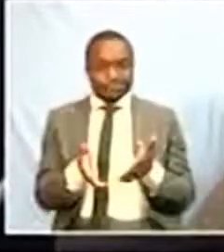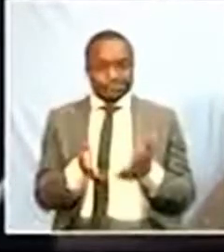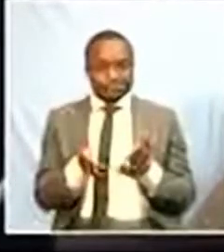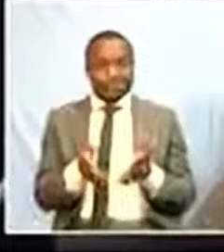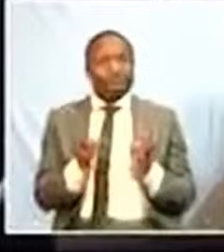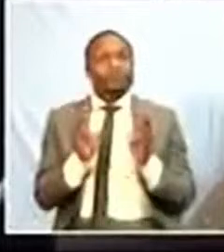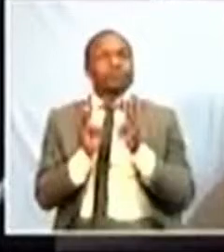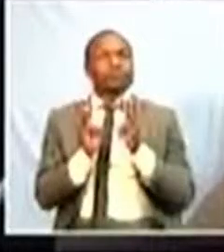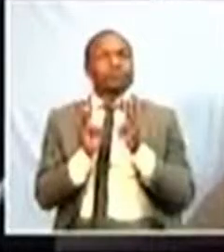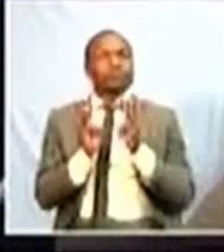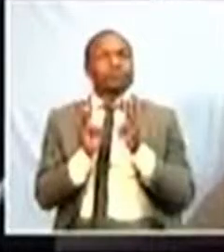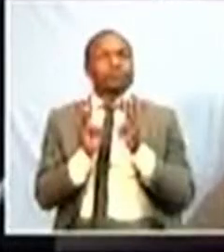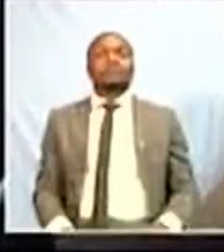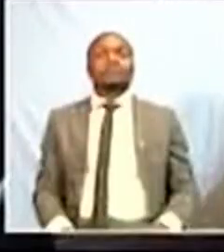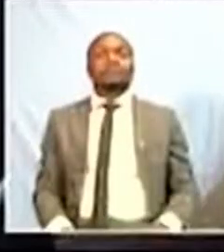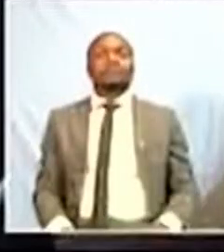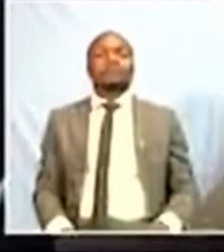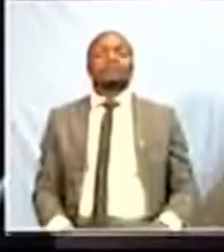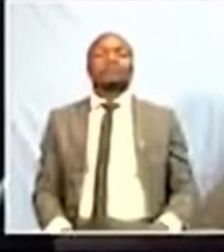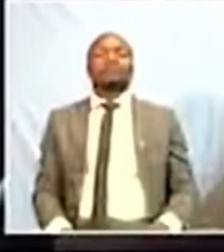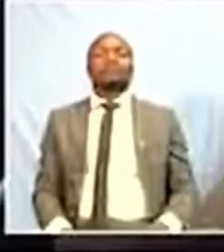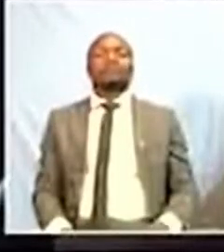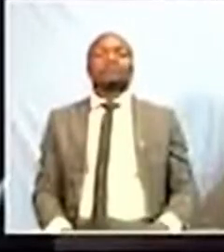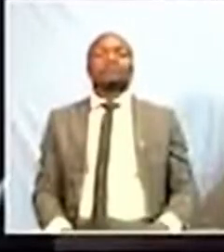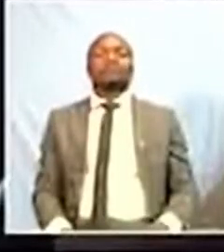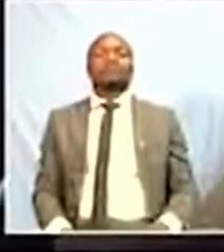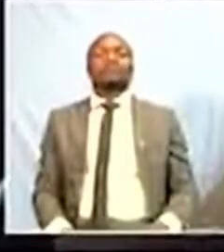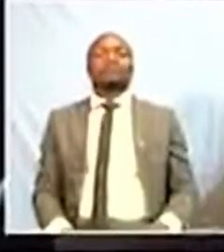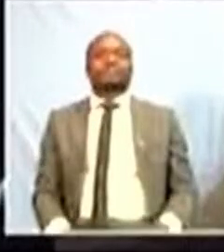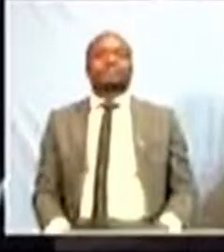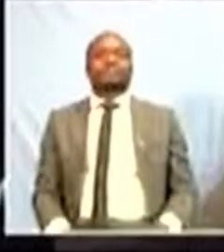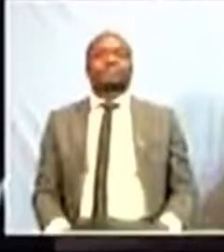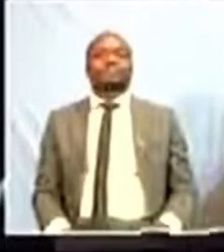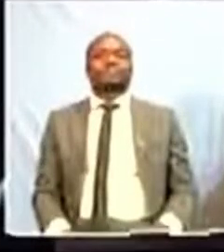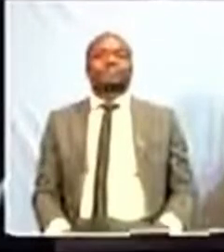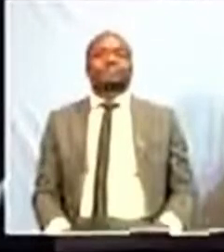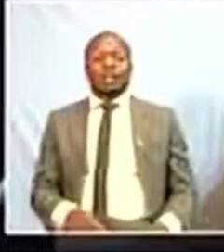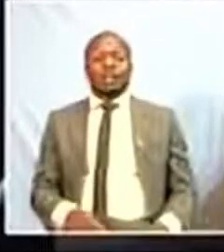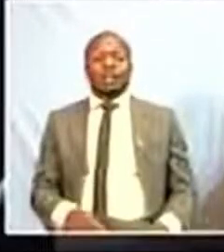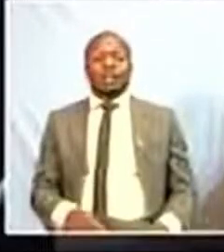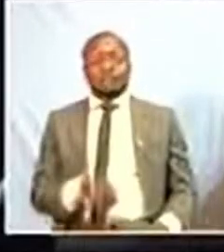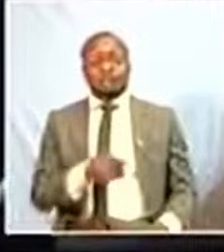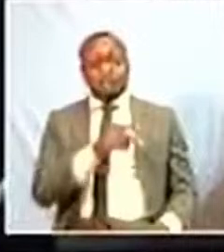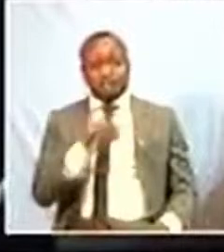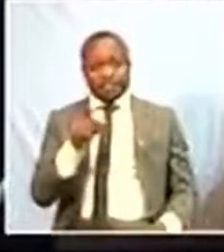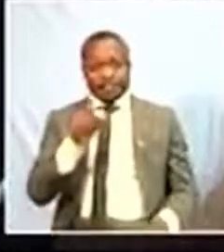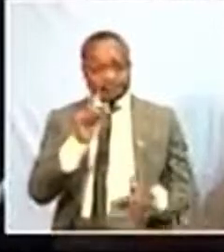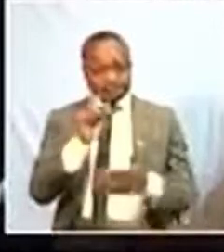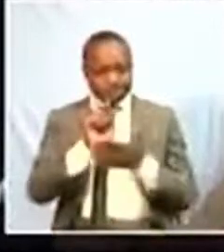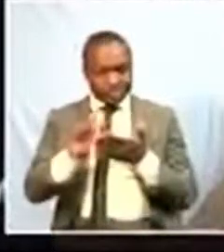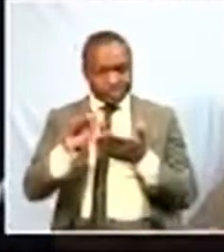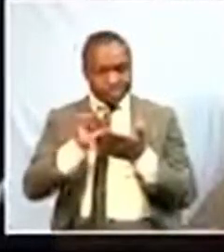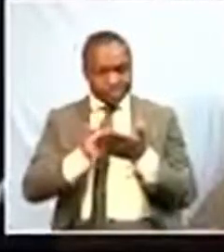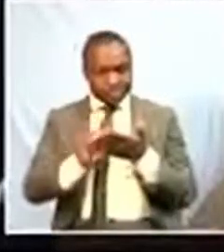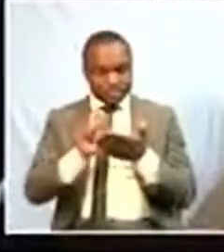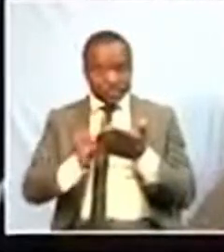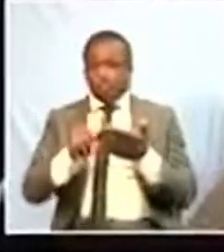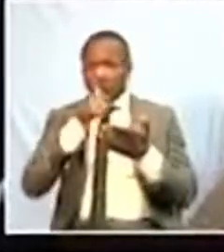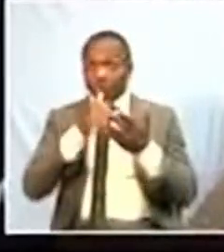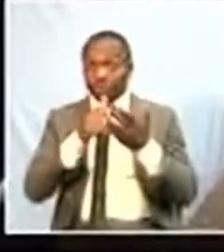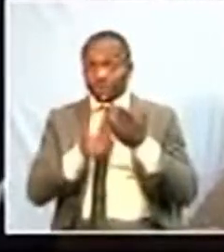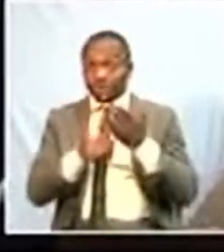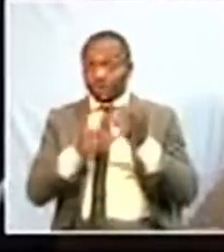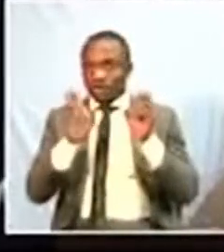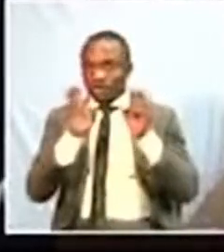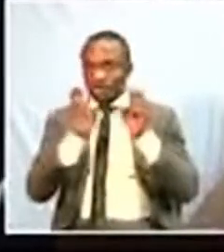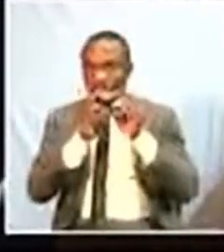submission, or interrogation rather, interaction, they wrote a letter to the contractor